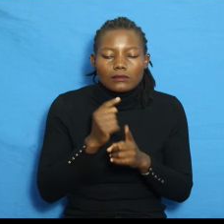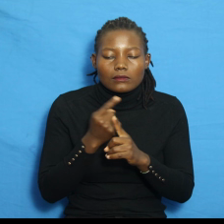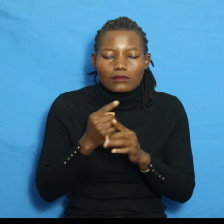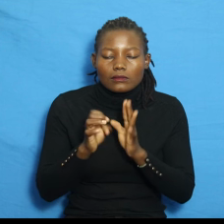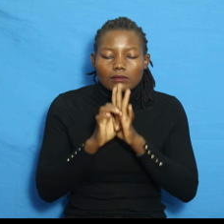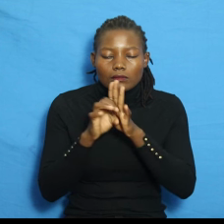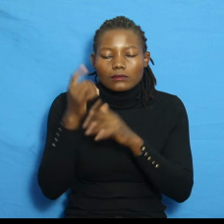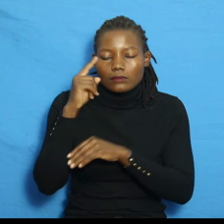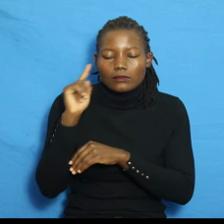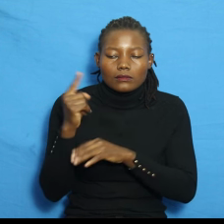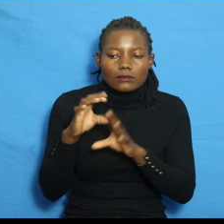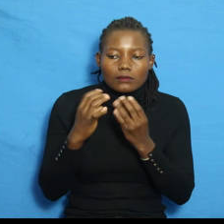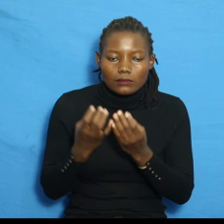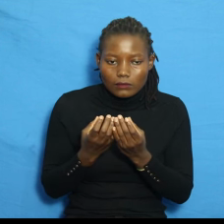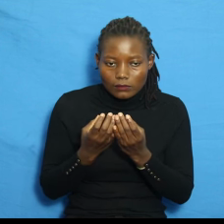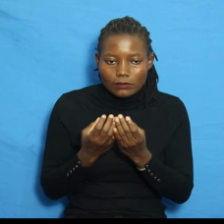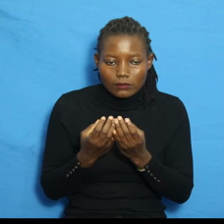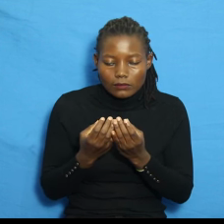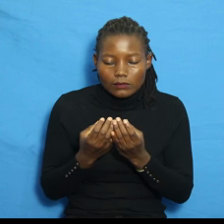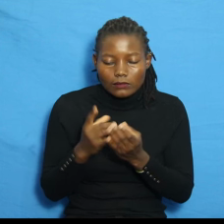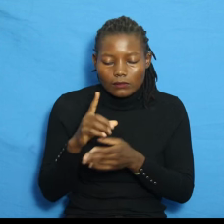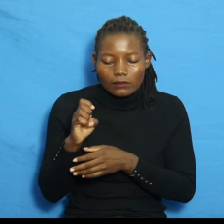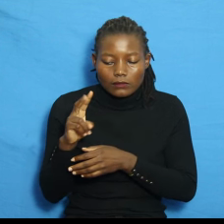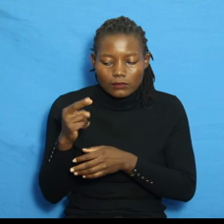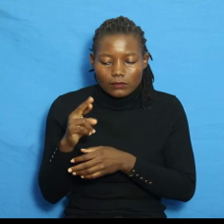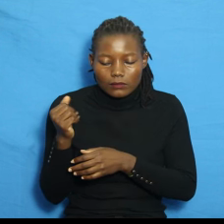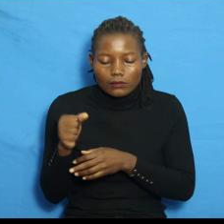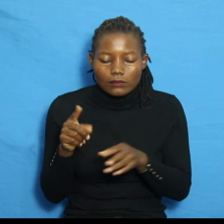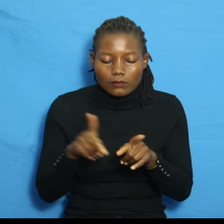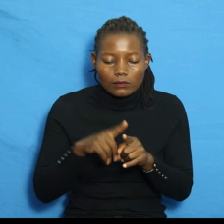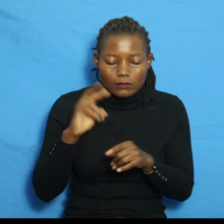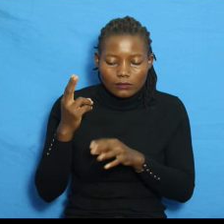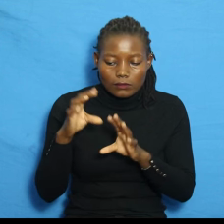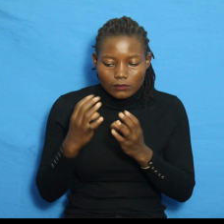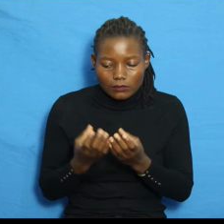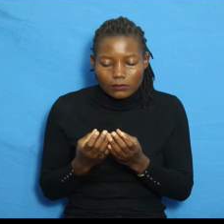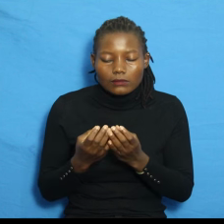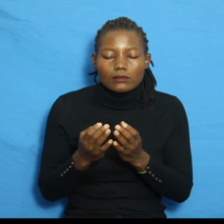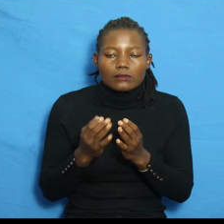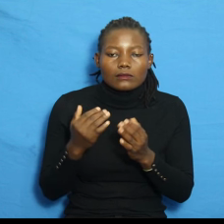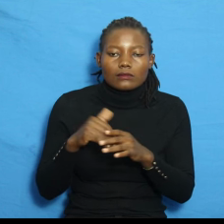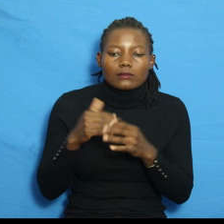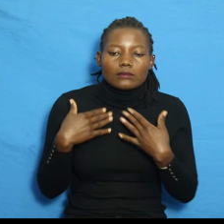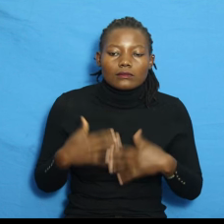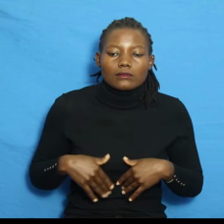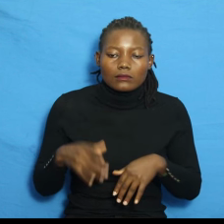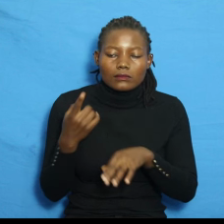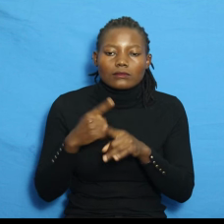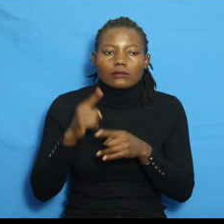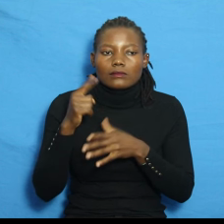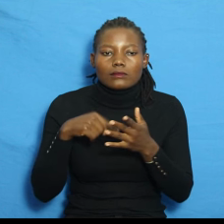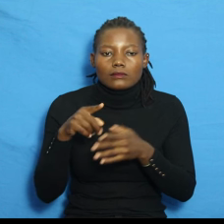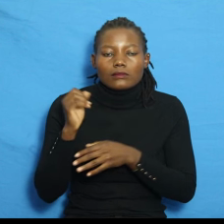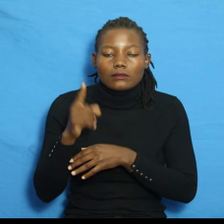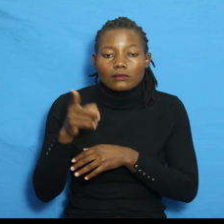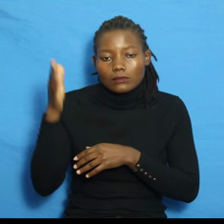remember here is that there are various examples of a first class liver in the body, various examples of a second class liver